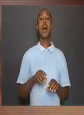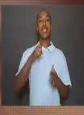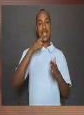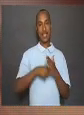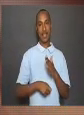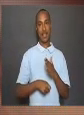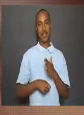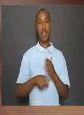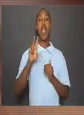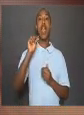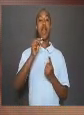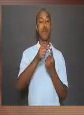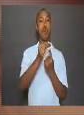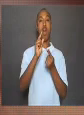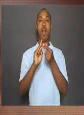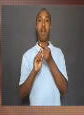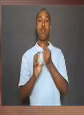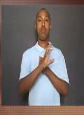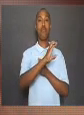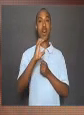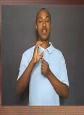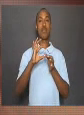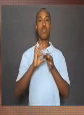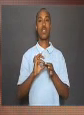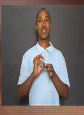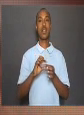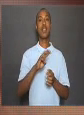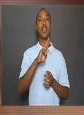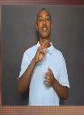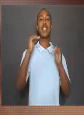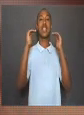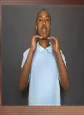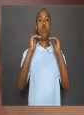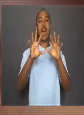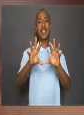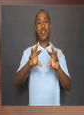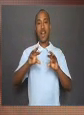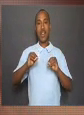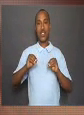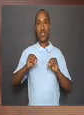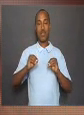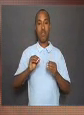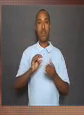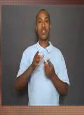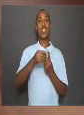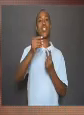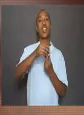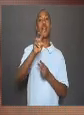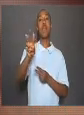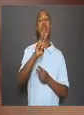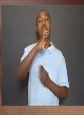result, in nonpolar covalent bonds, there is equal attraction for the shared pair